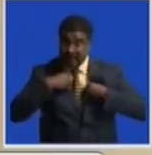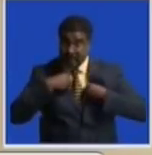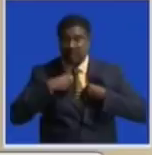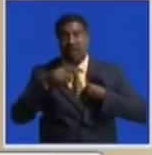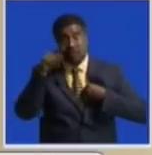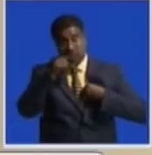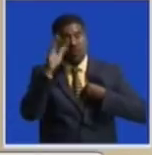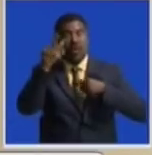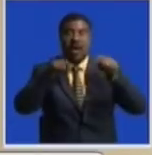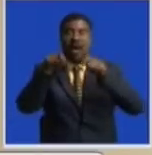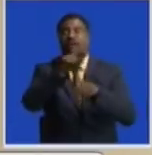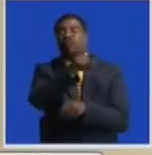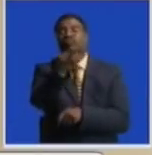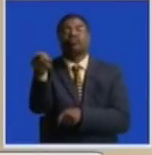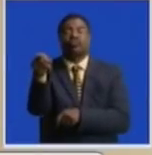will govern you.